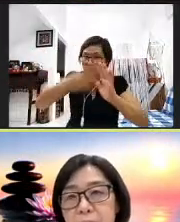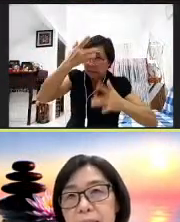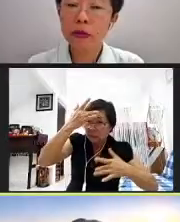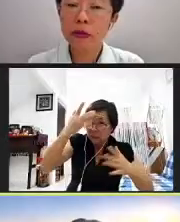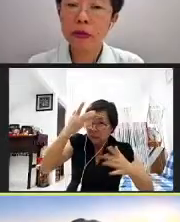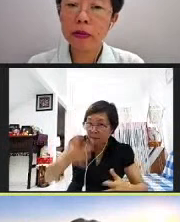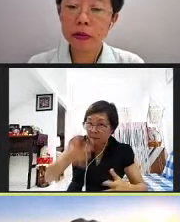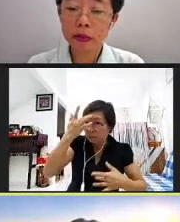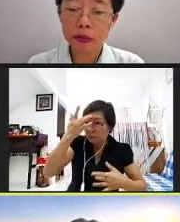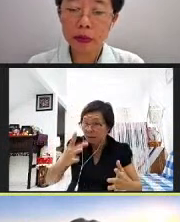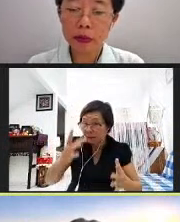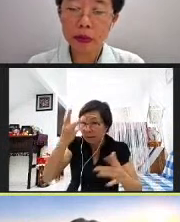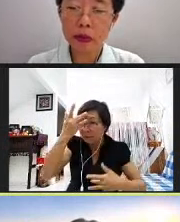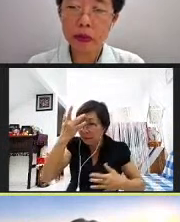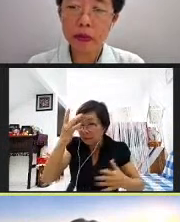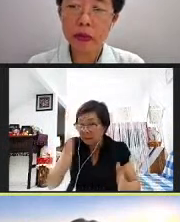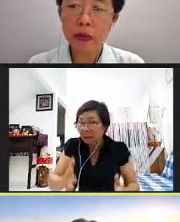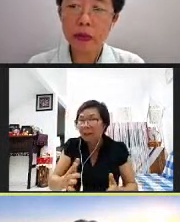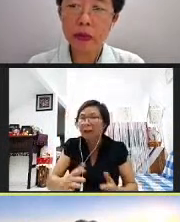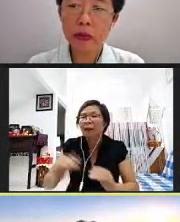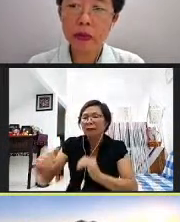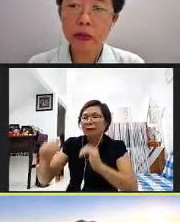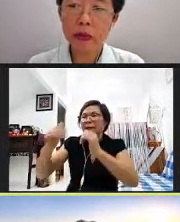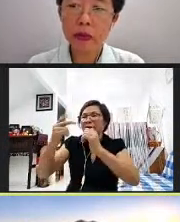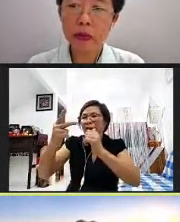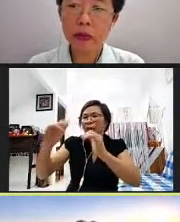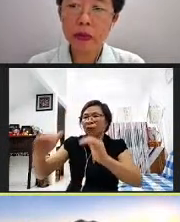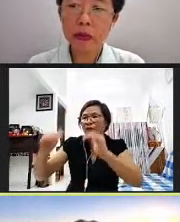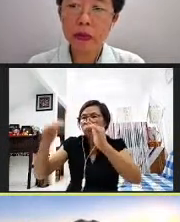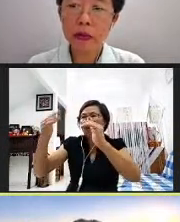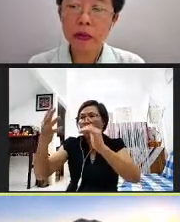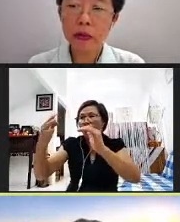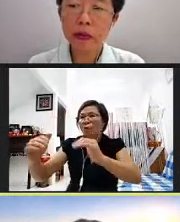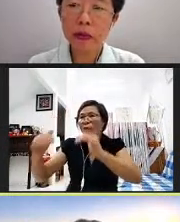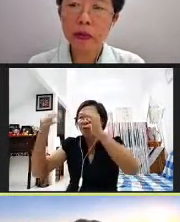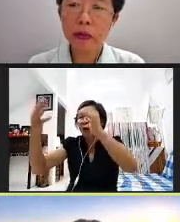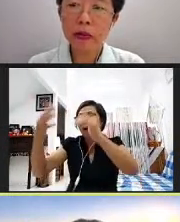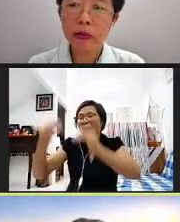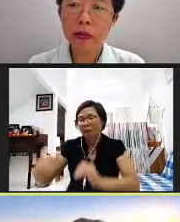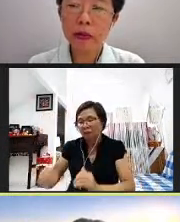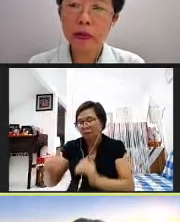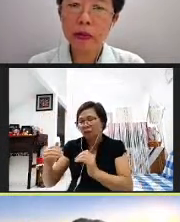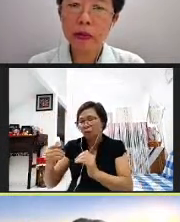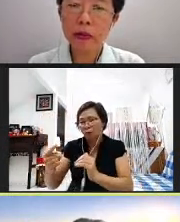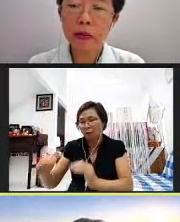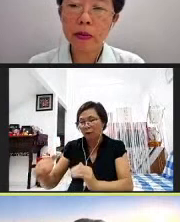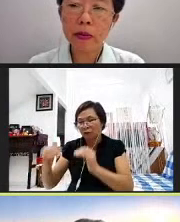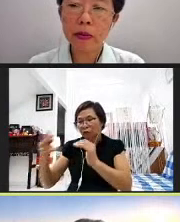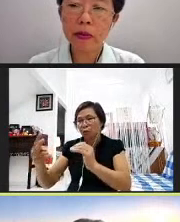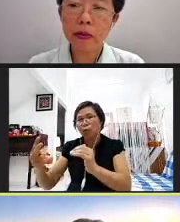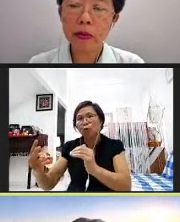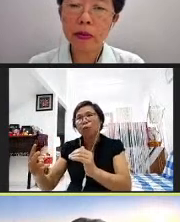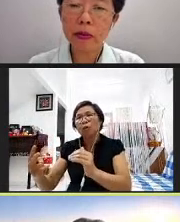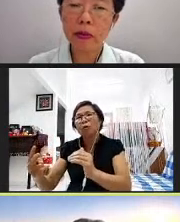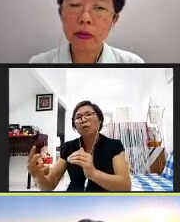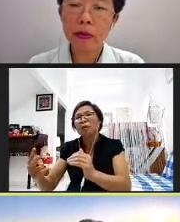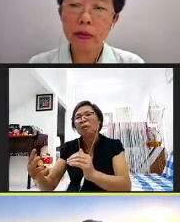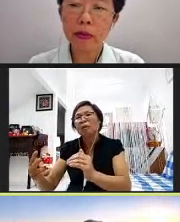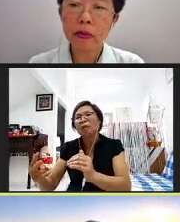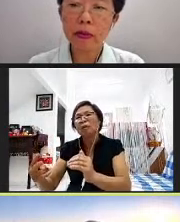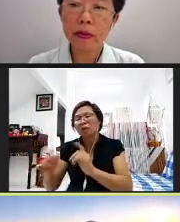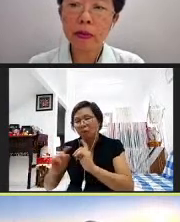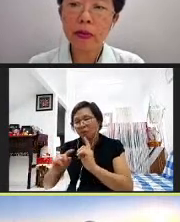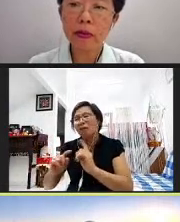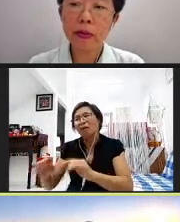severe stage 3, 4, 5, stage 2, for those with comorbidity, will only get to admit to